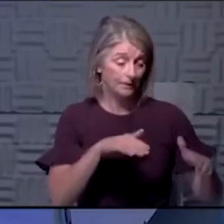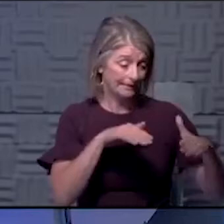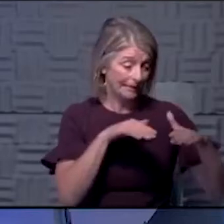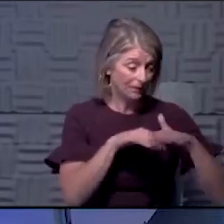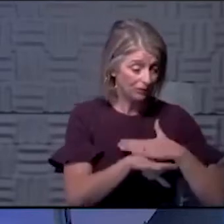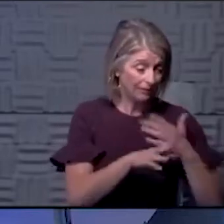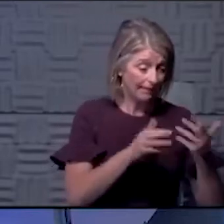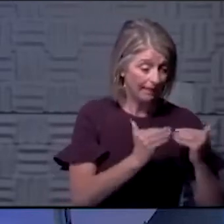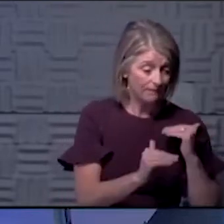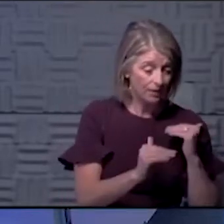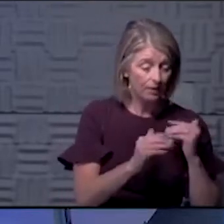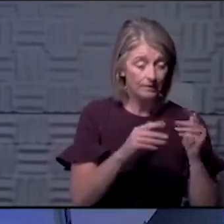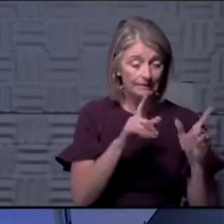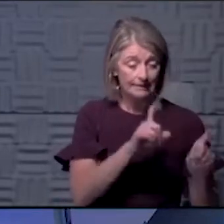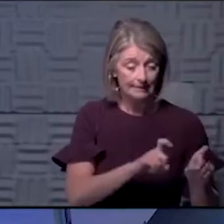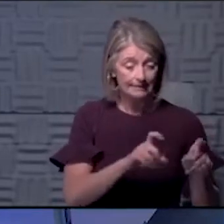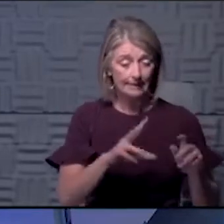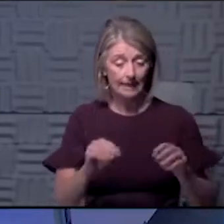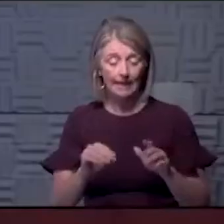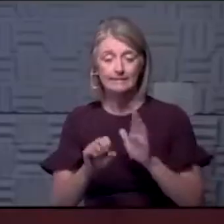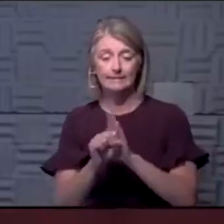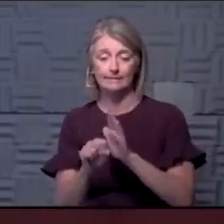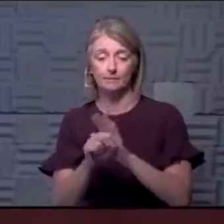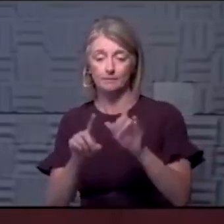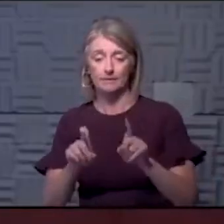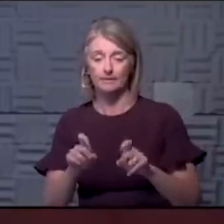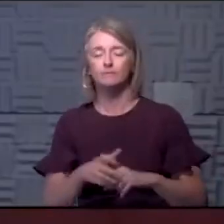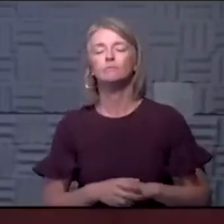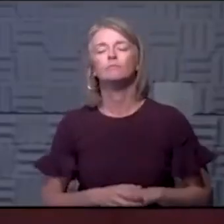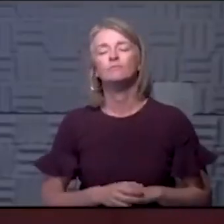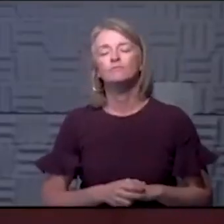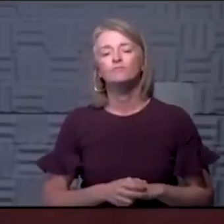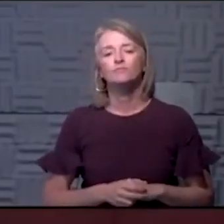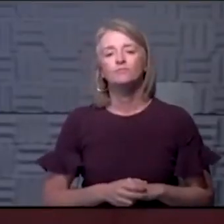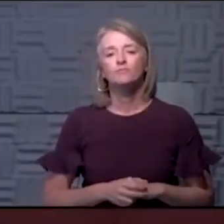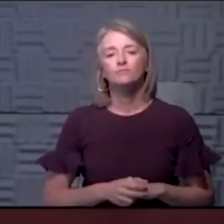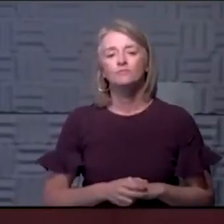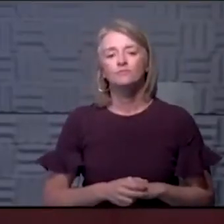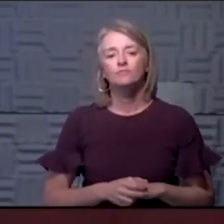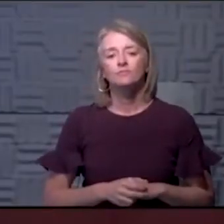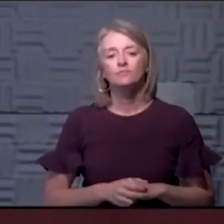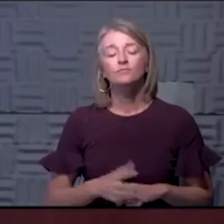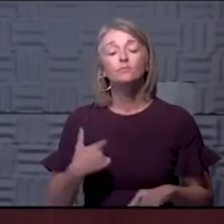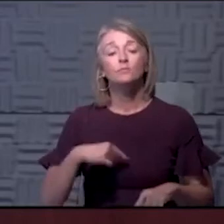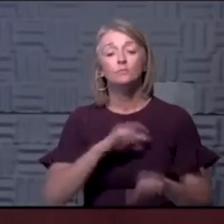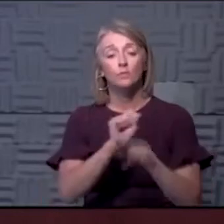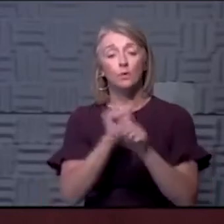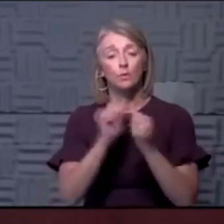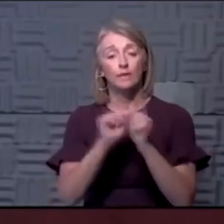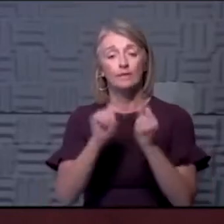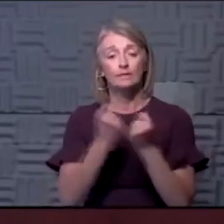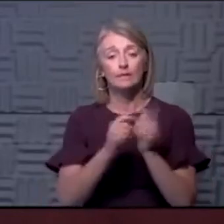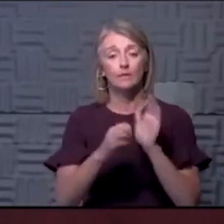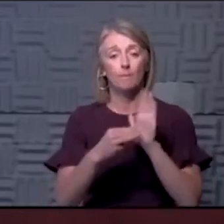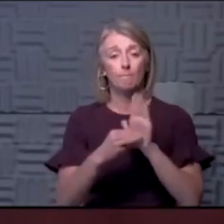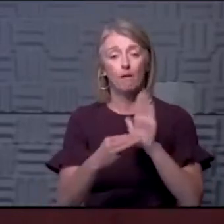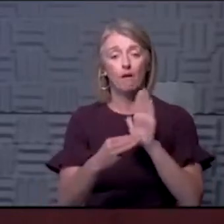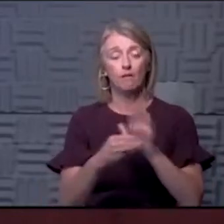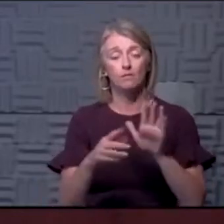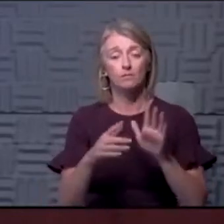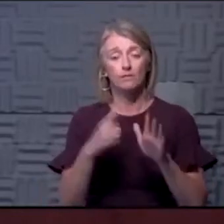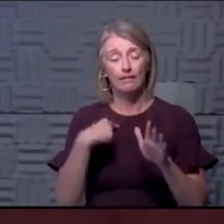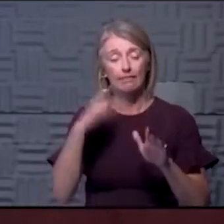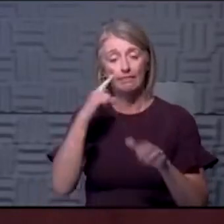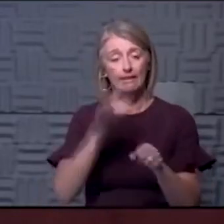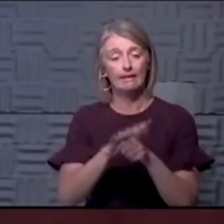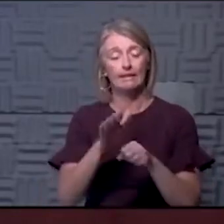surveillance. We haven't really talked about how we're doing both. Right. So, working with the team, we've modeled what we think is